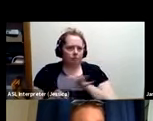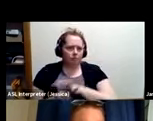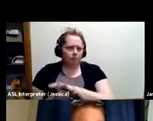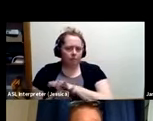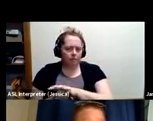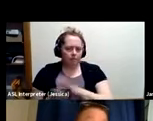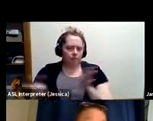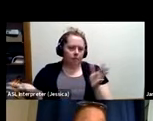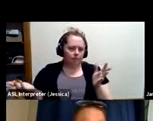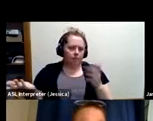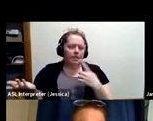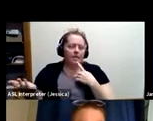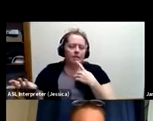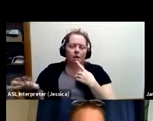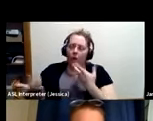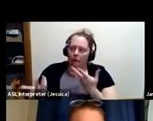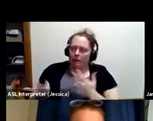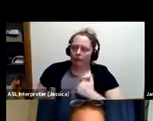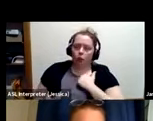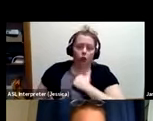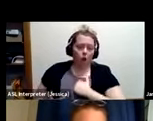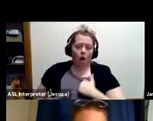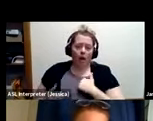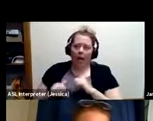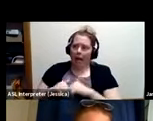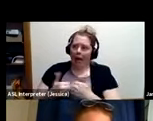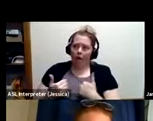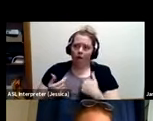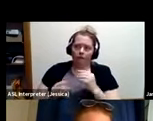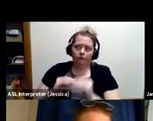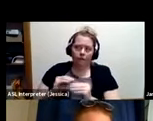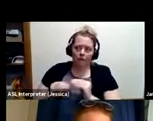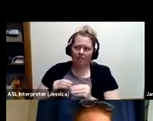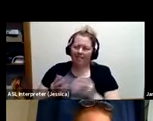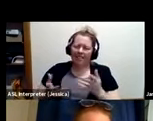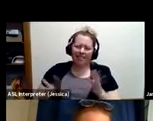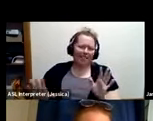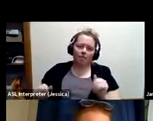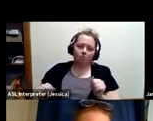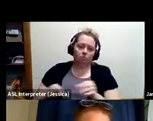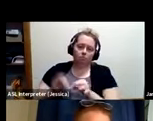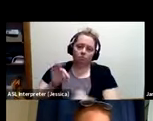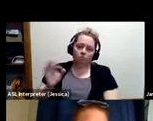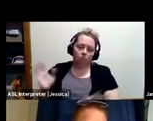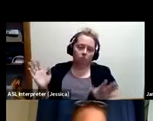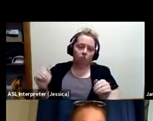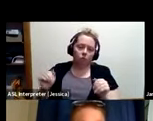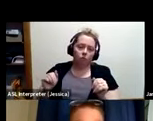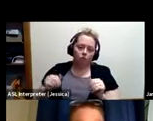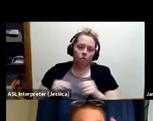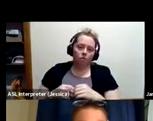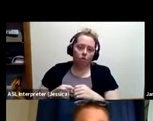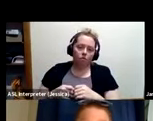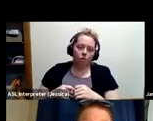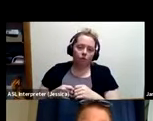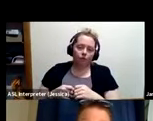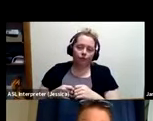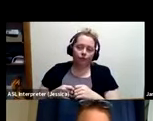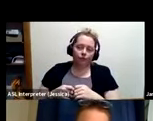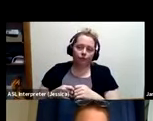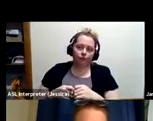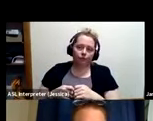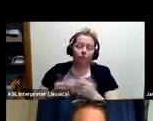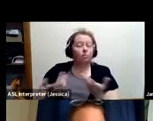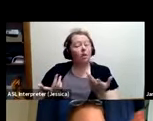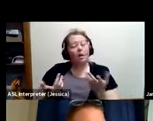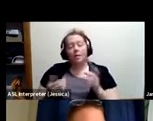can correct that. That's it, right? That's all you actually have to do. So yeah, that's a great